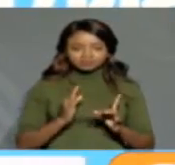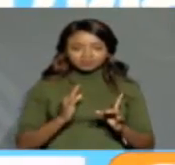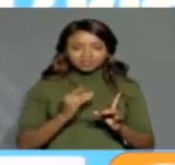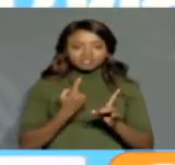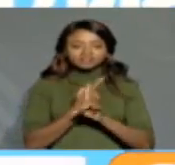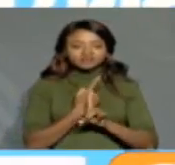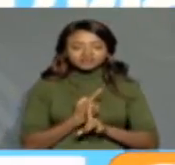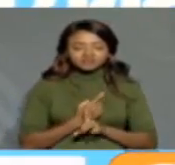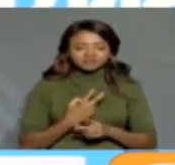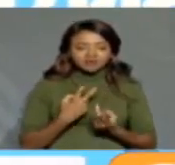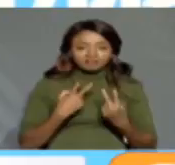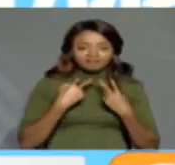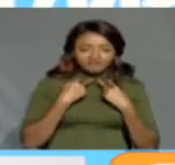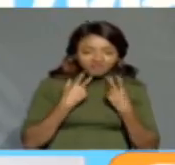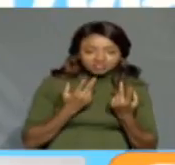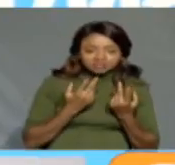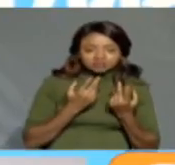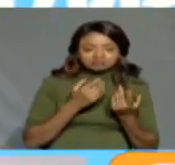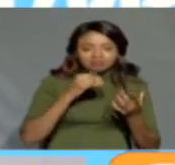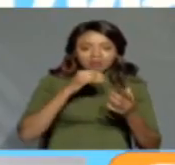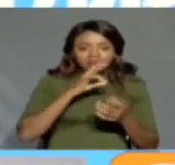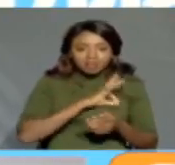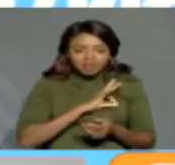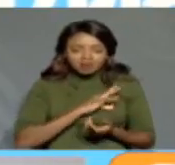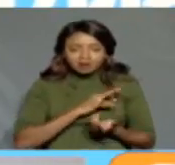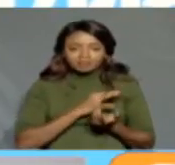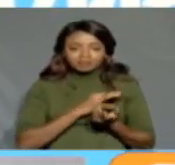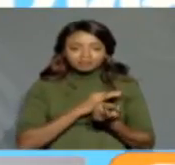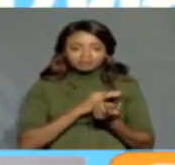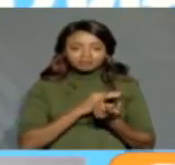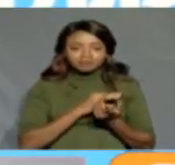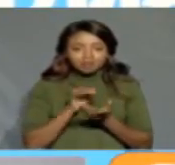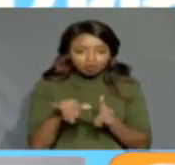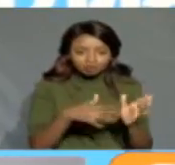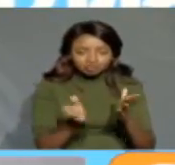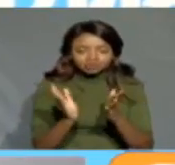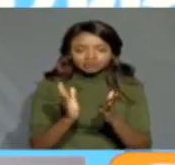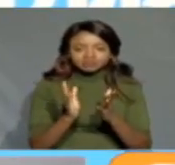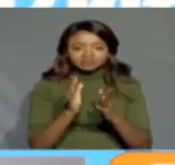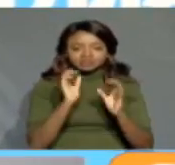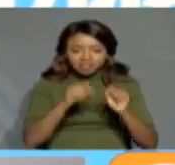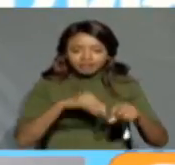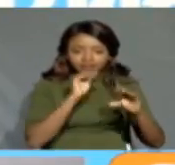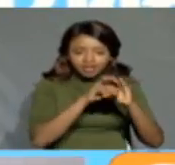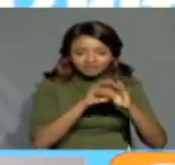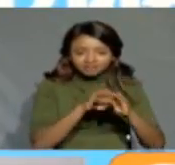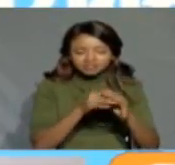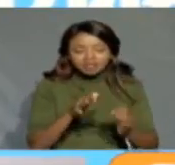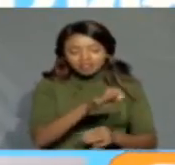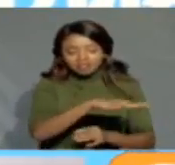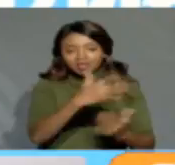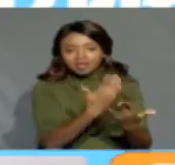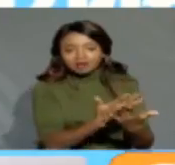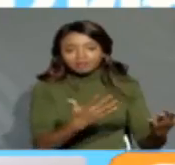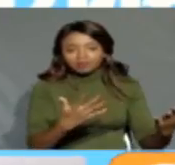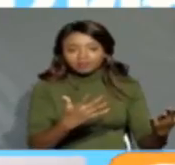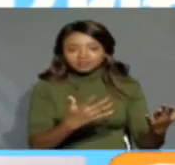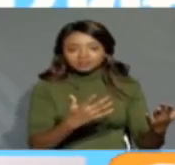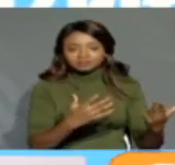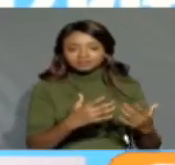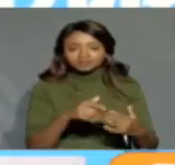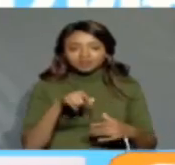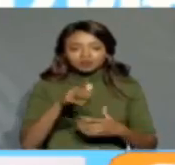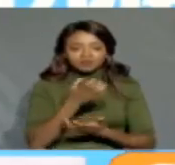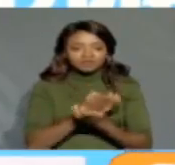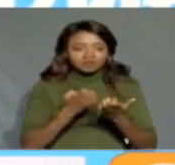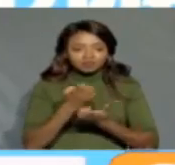fixed income additional investment opportunities in the property segment of the